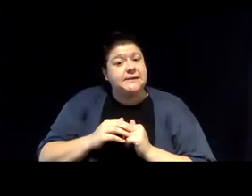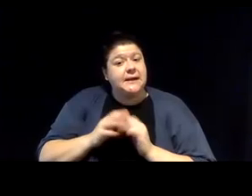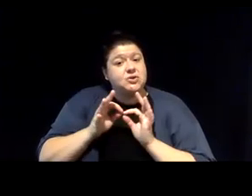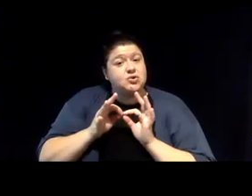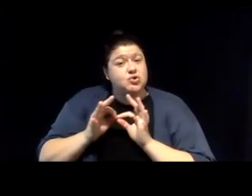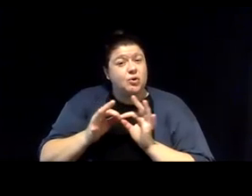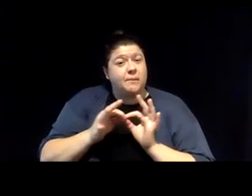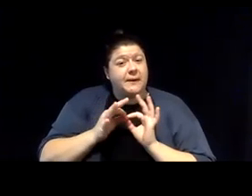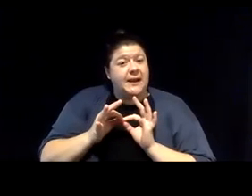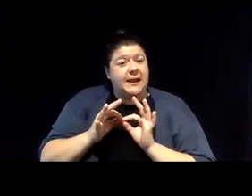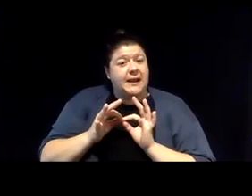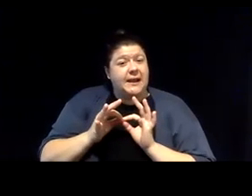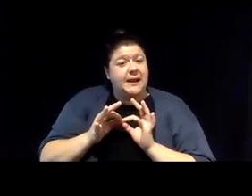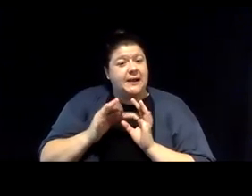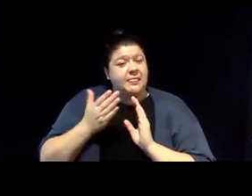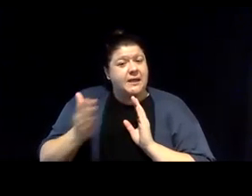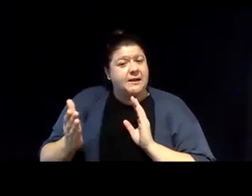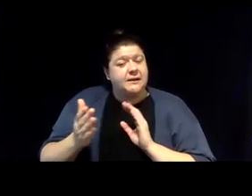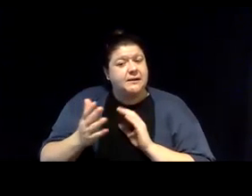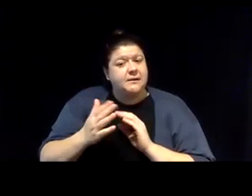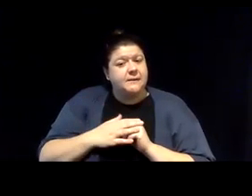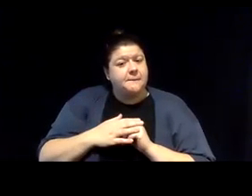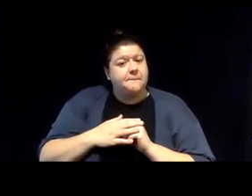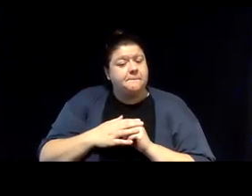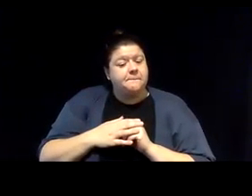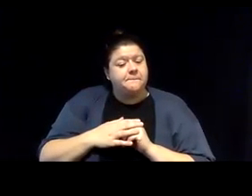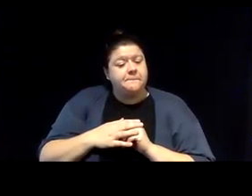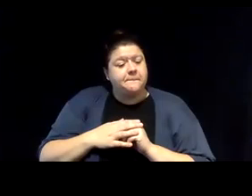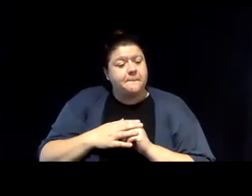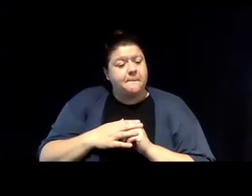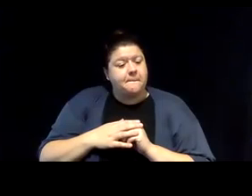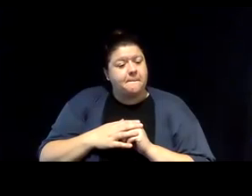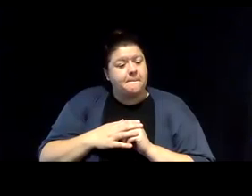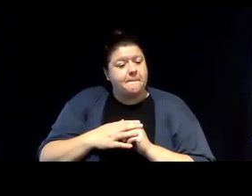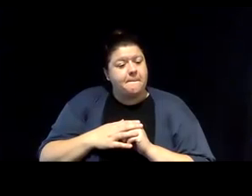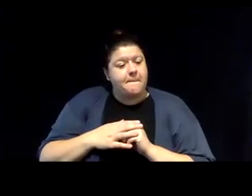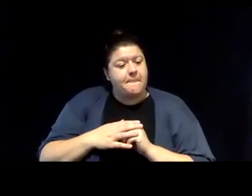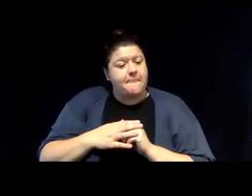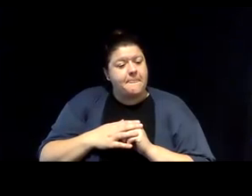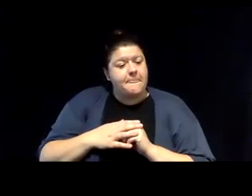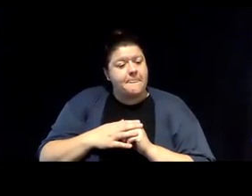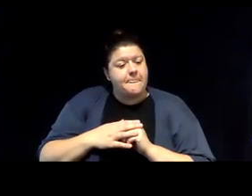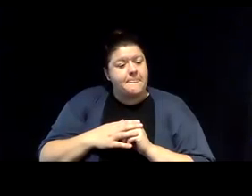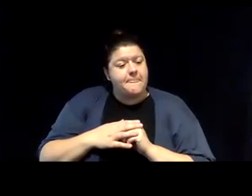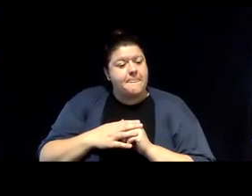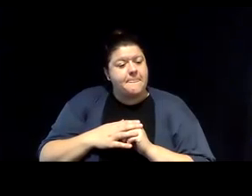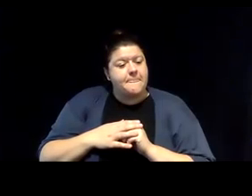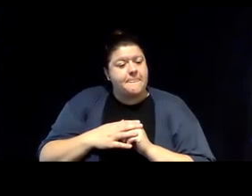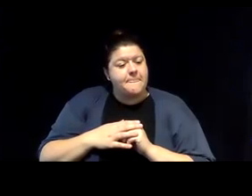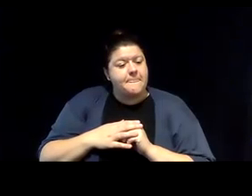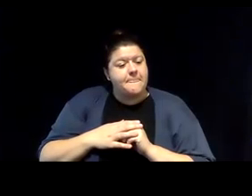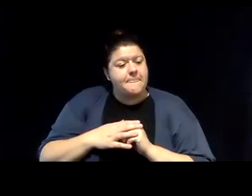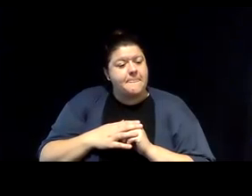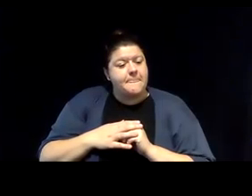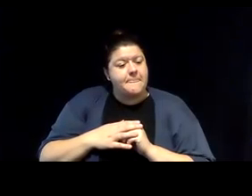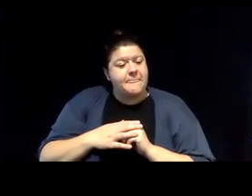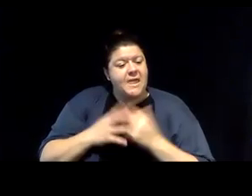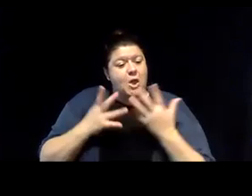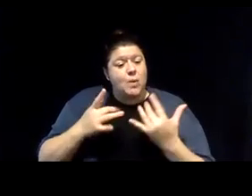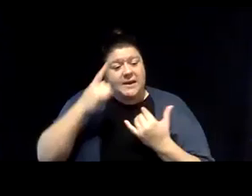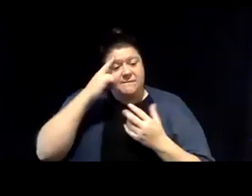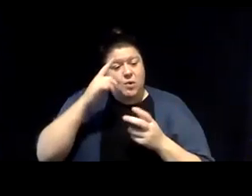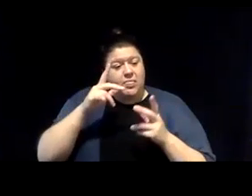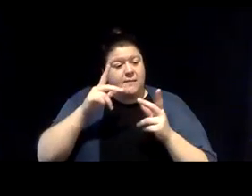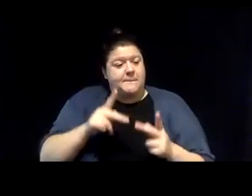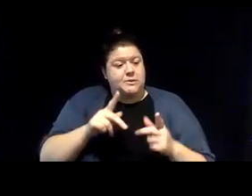interpreting thing and taking turns and waiting for the person to